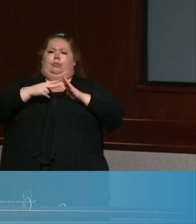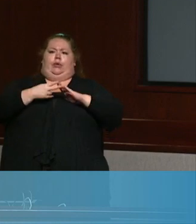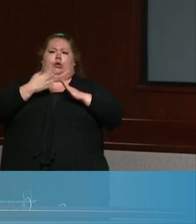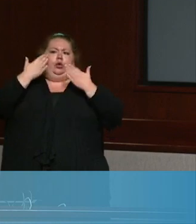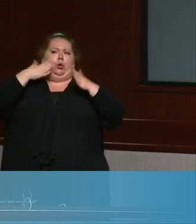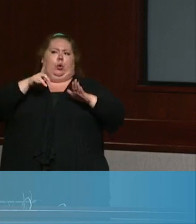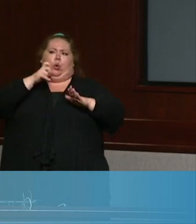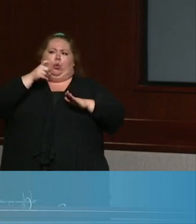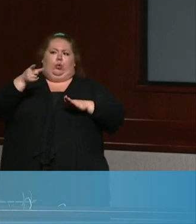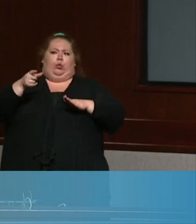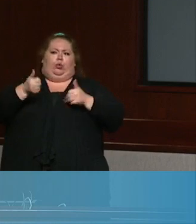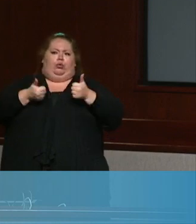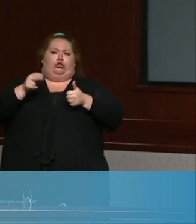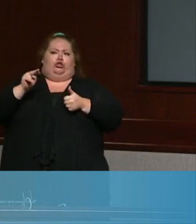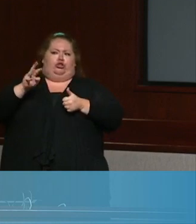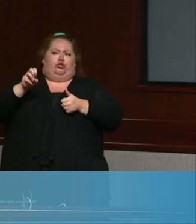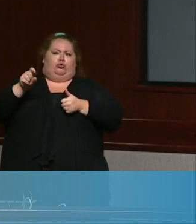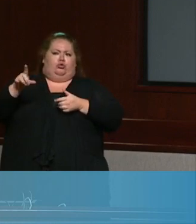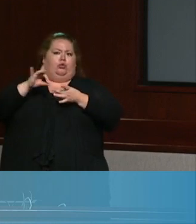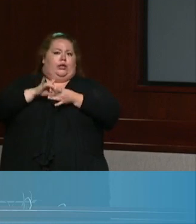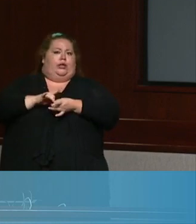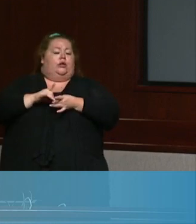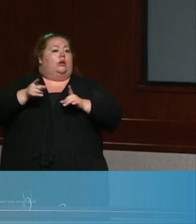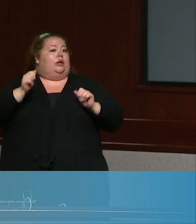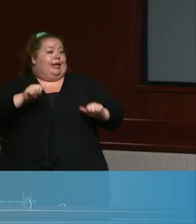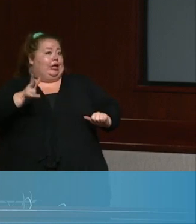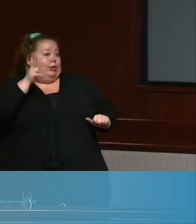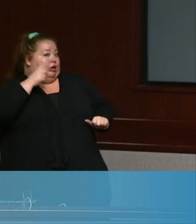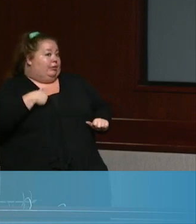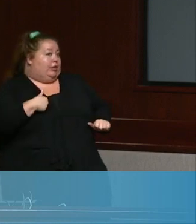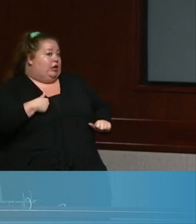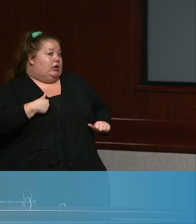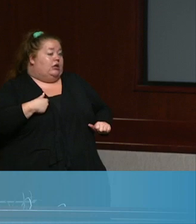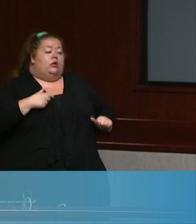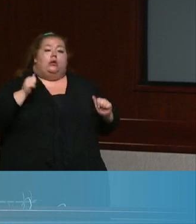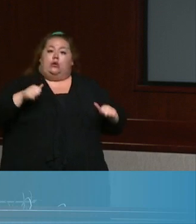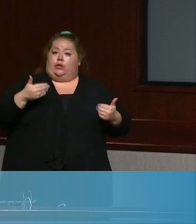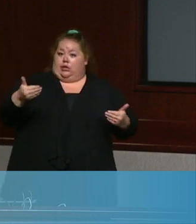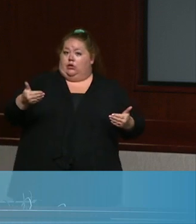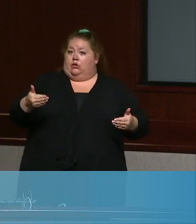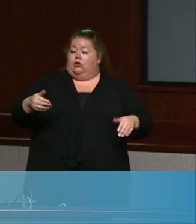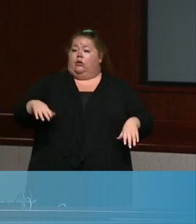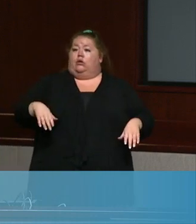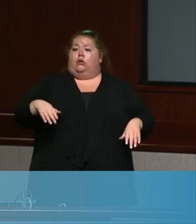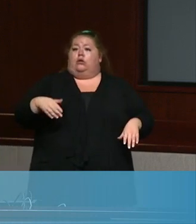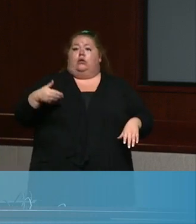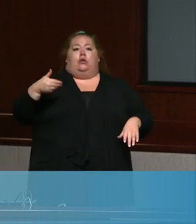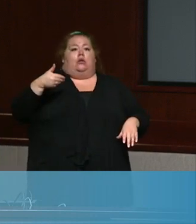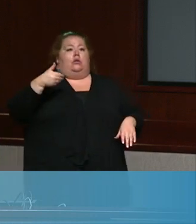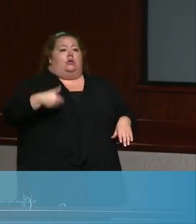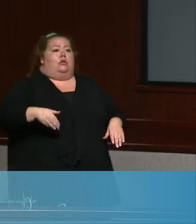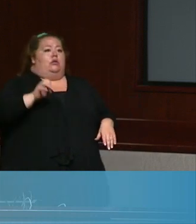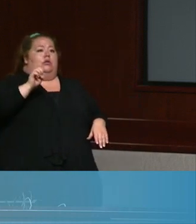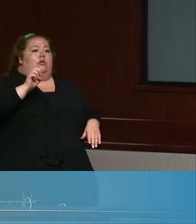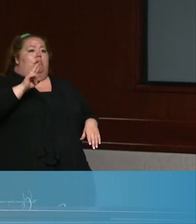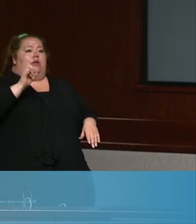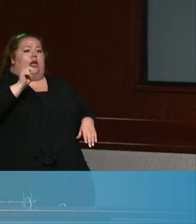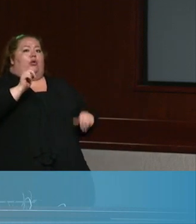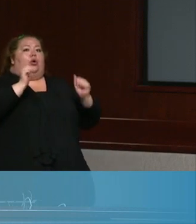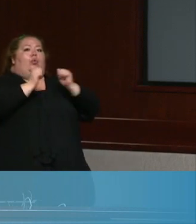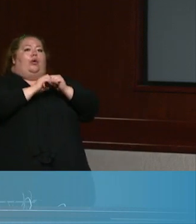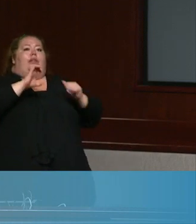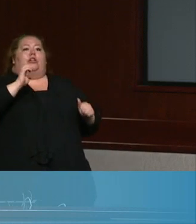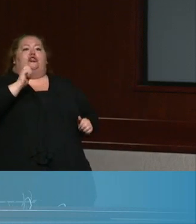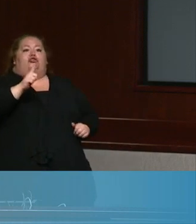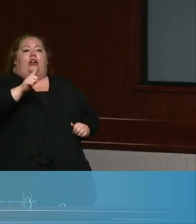with. So if Hi, there's... can you guys hear me? We can now. Go ahead. This is Erin Roney with Channel 29.